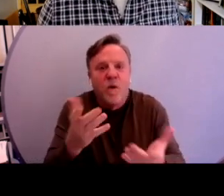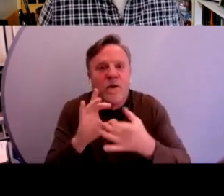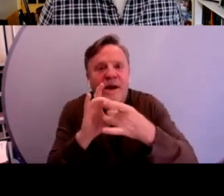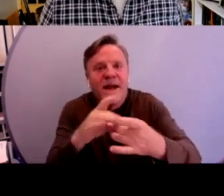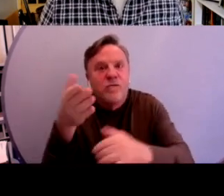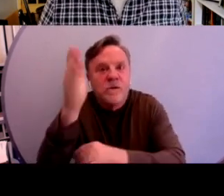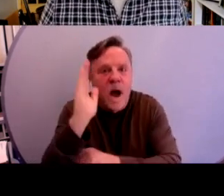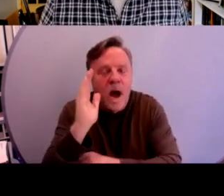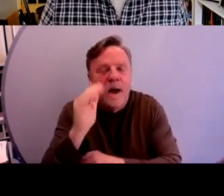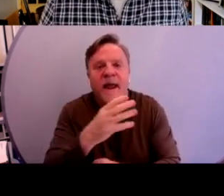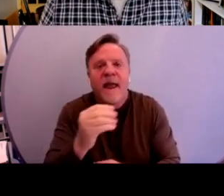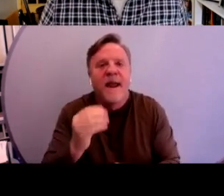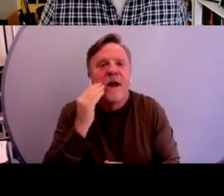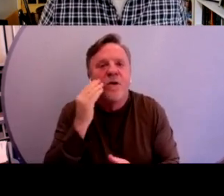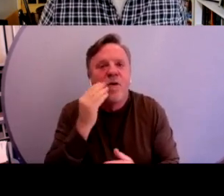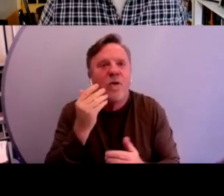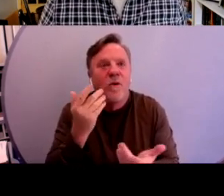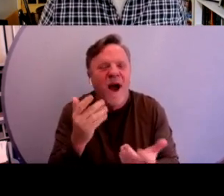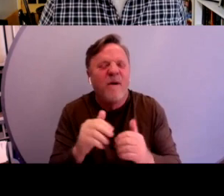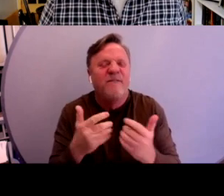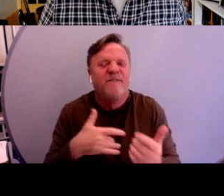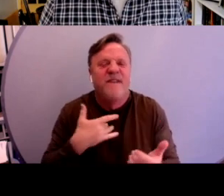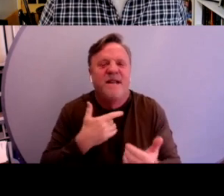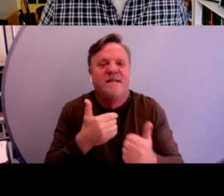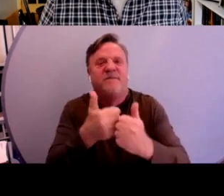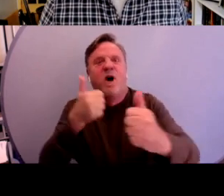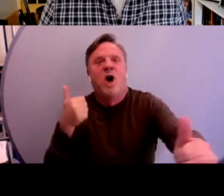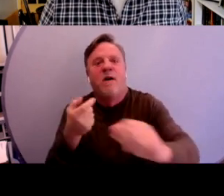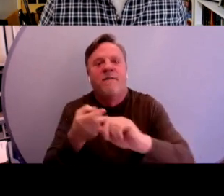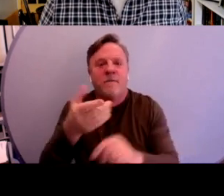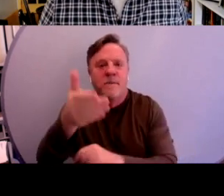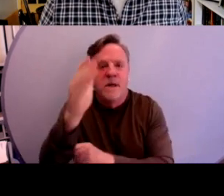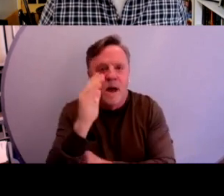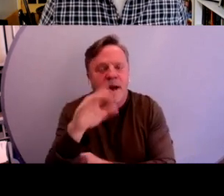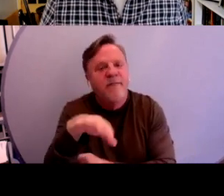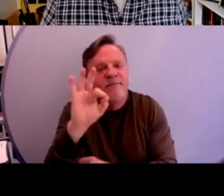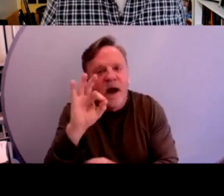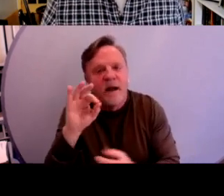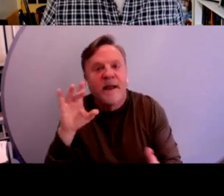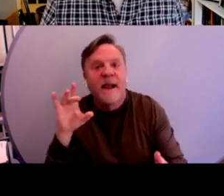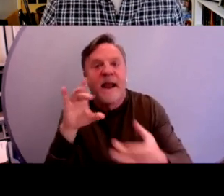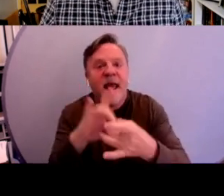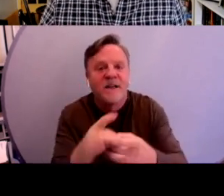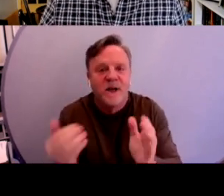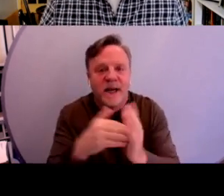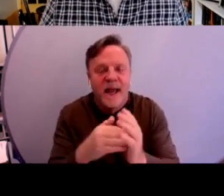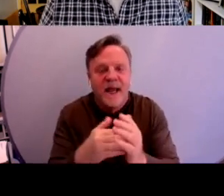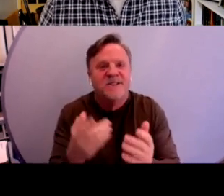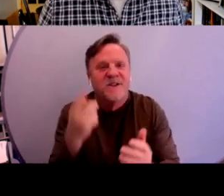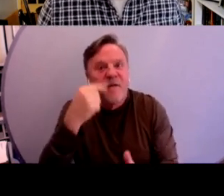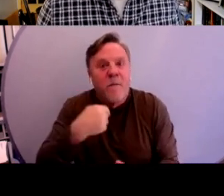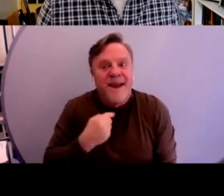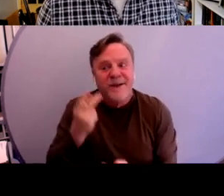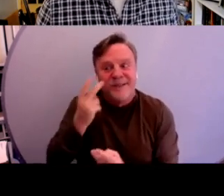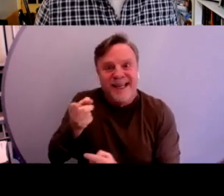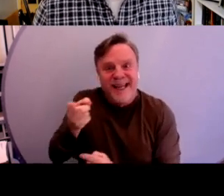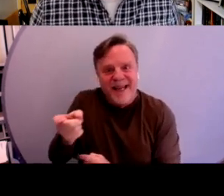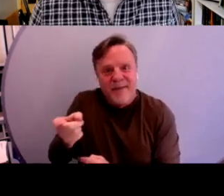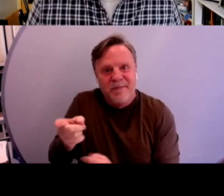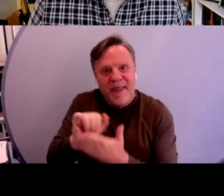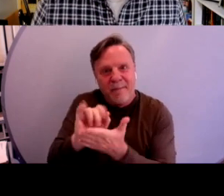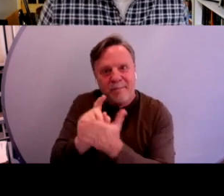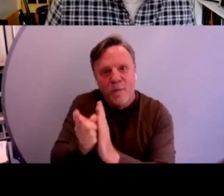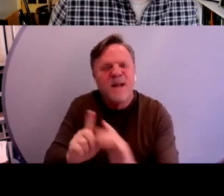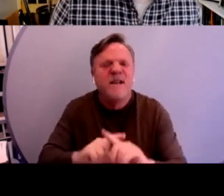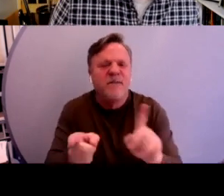and I know what it is to feel far from God and then to find that reconnection. And so to witness him in that moment, different from the way I've experienced